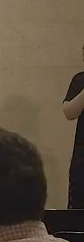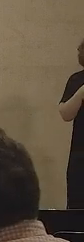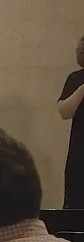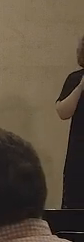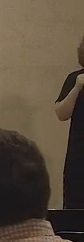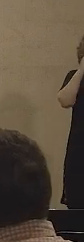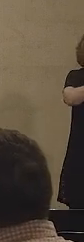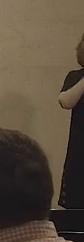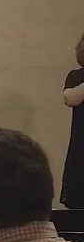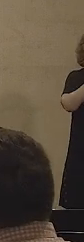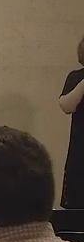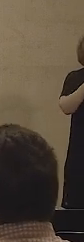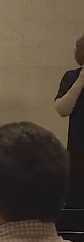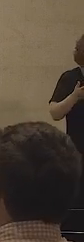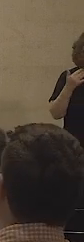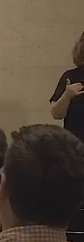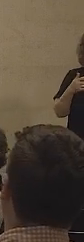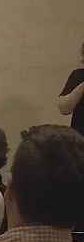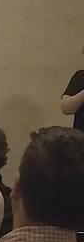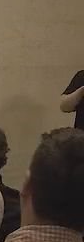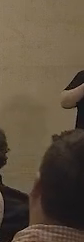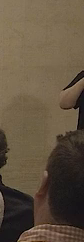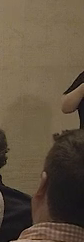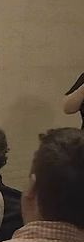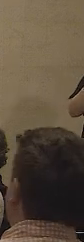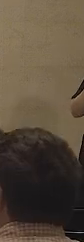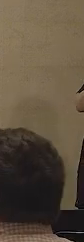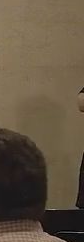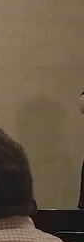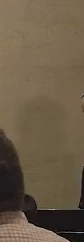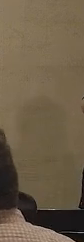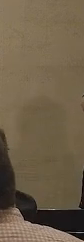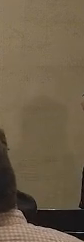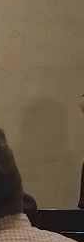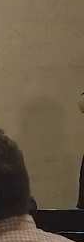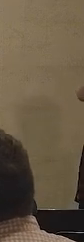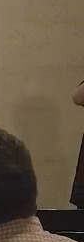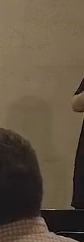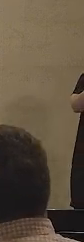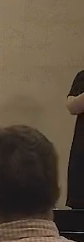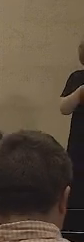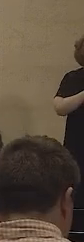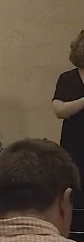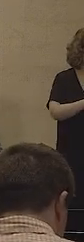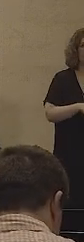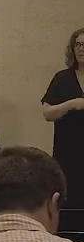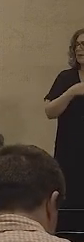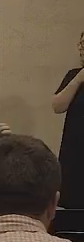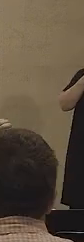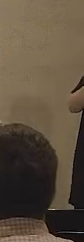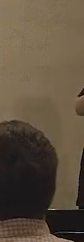can fight where we are now, and you cannot be okay with it, and you can be part of changing it. Of course. I'm just curious about